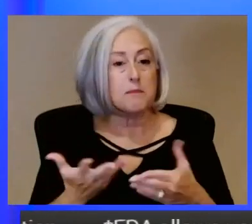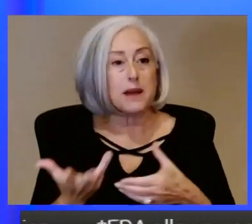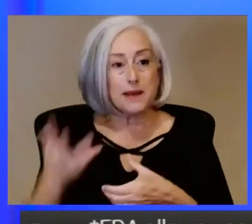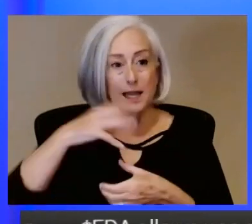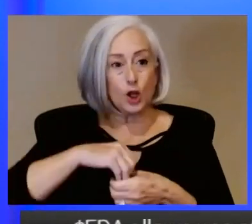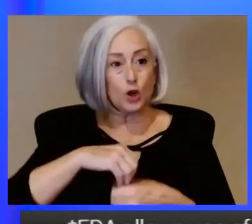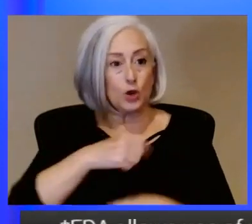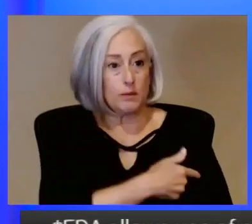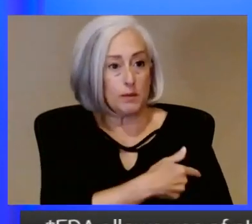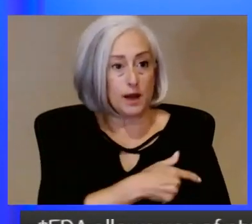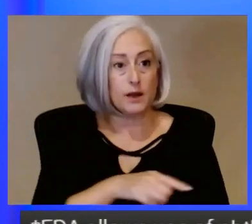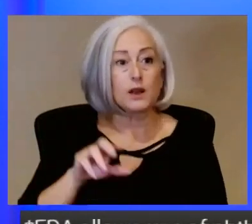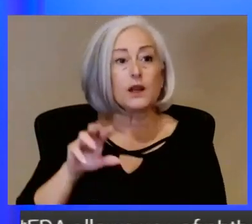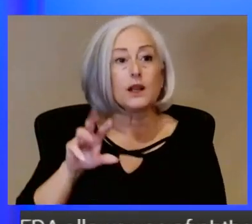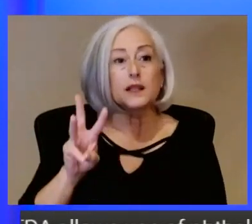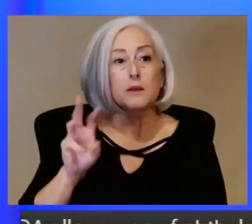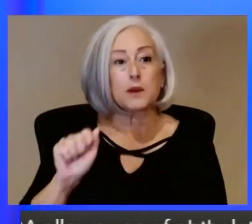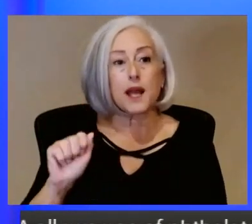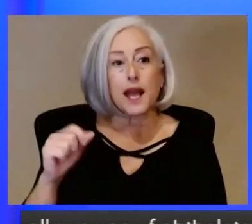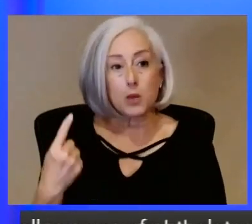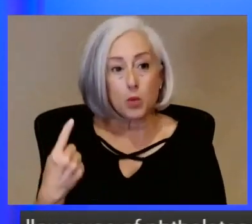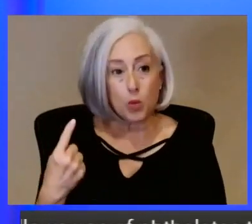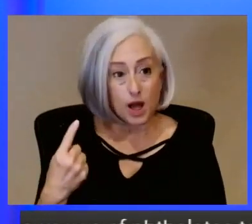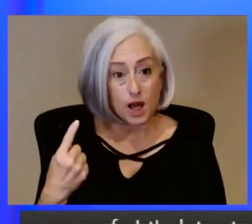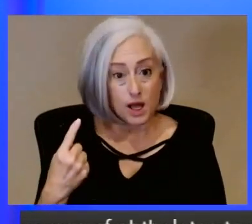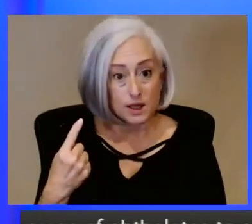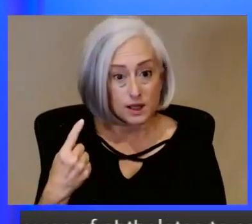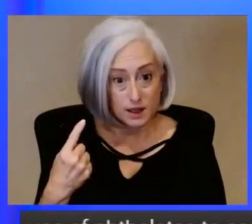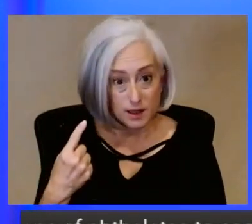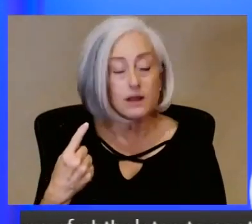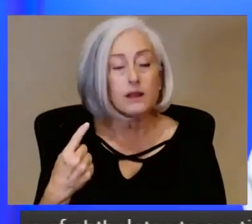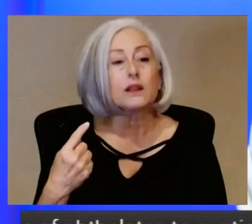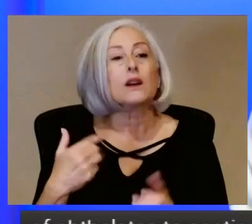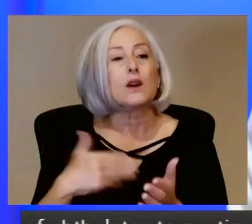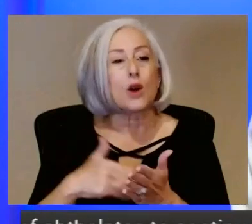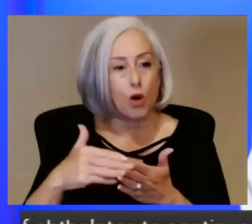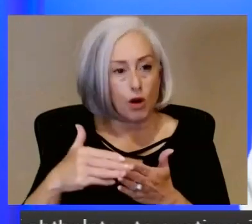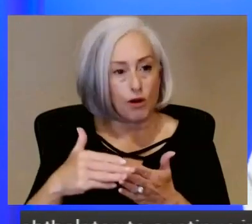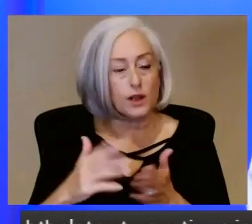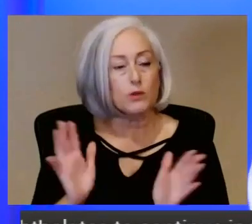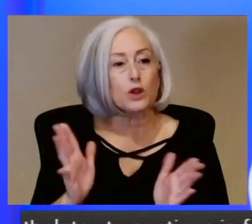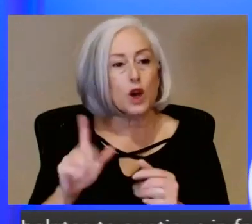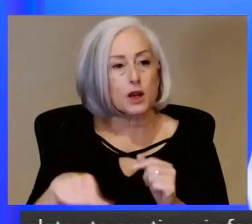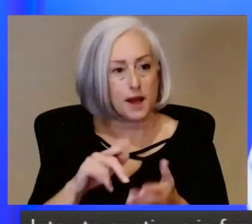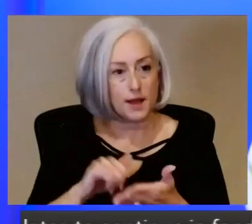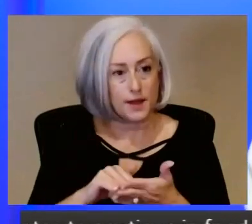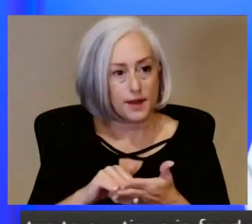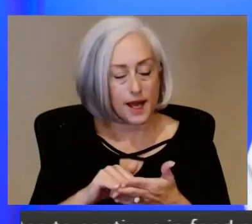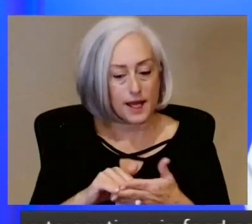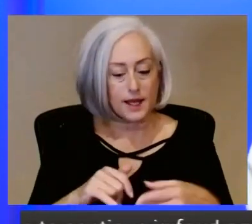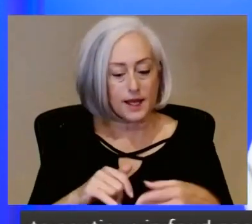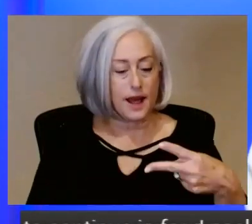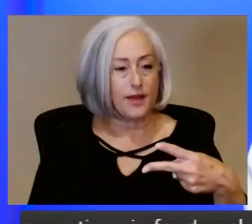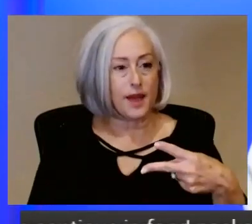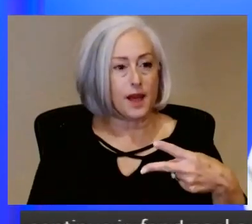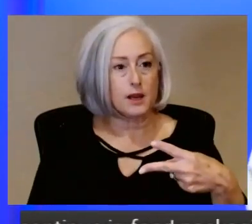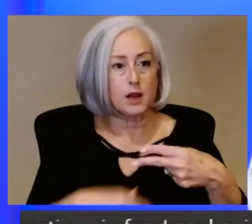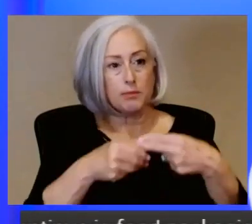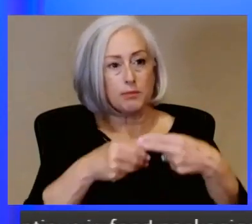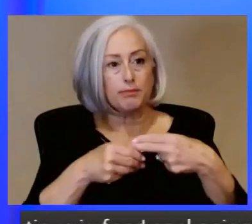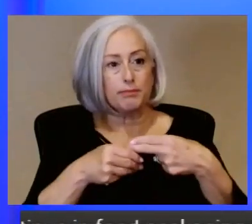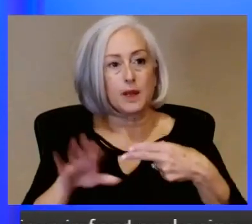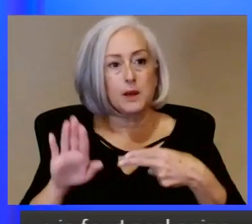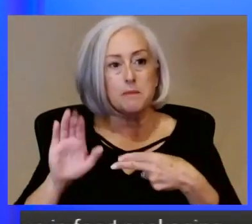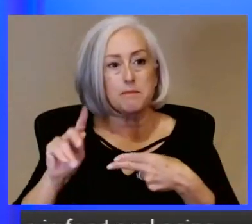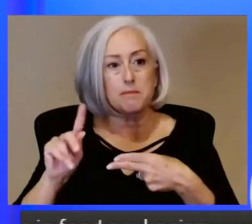or WA1 is what is referred to a lot of the times, but also possibly pairing that with, say, either the beta or the Omicron